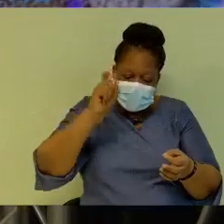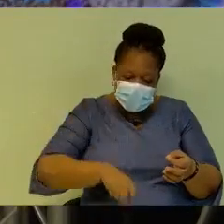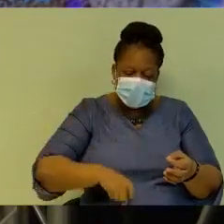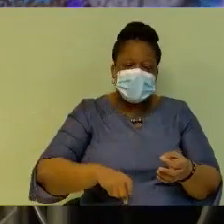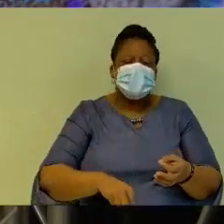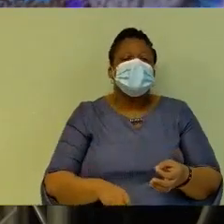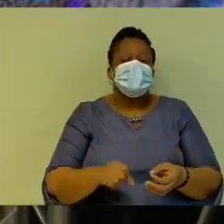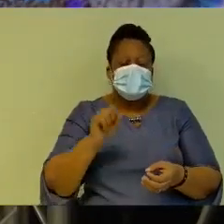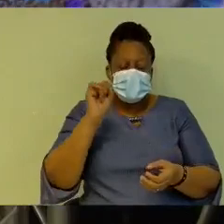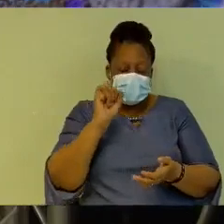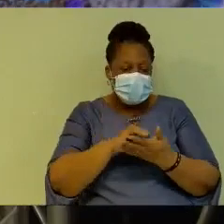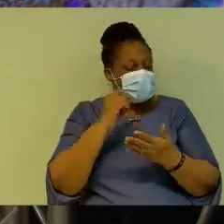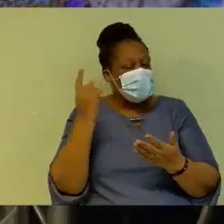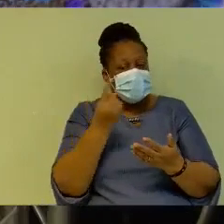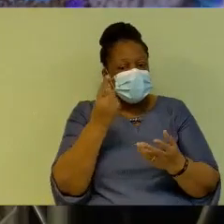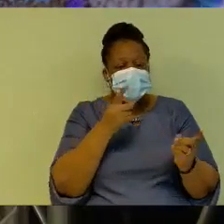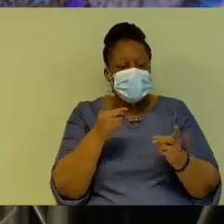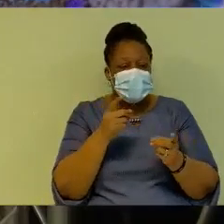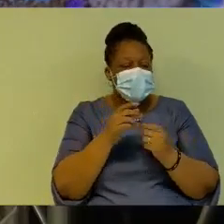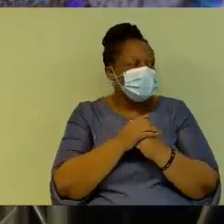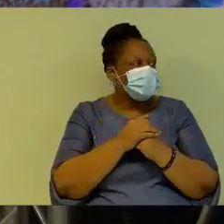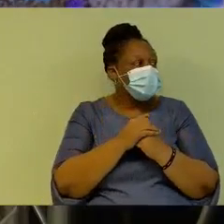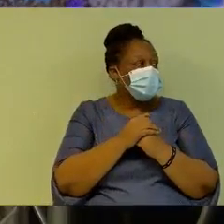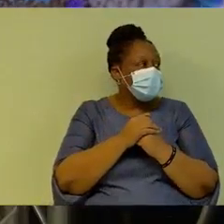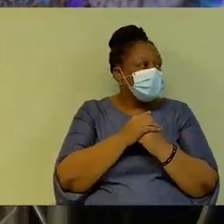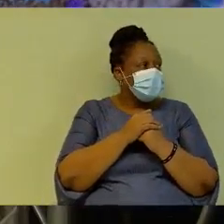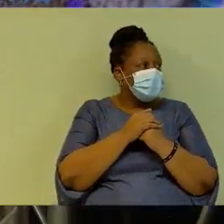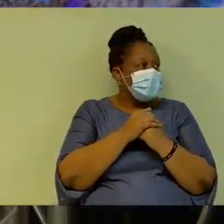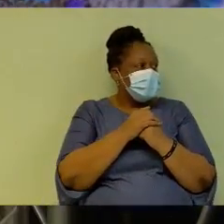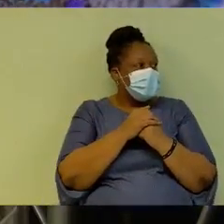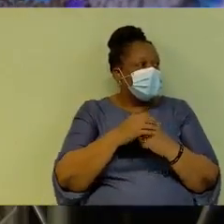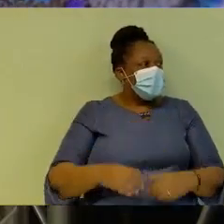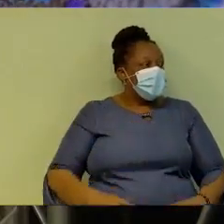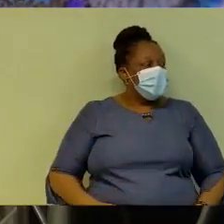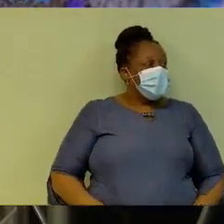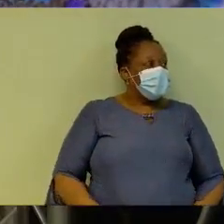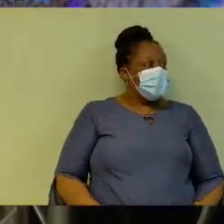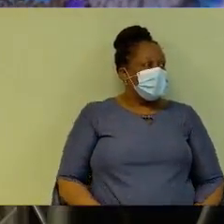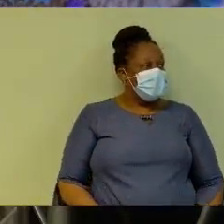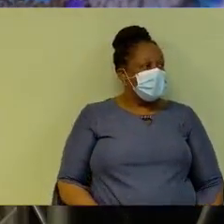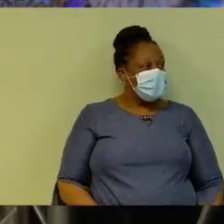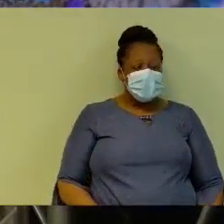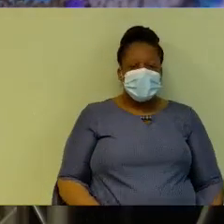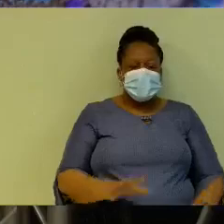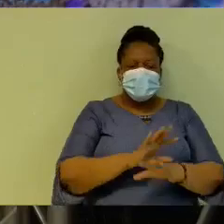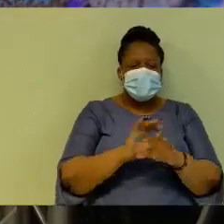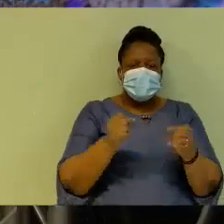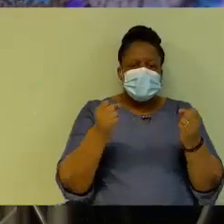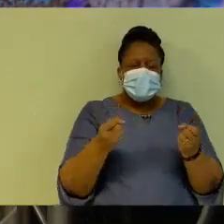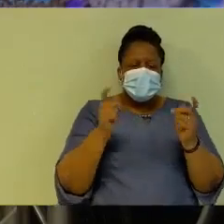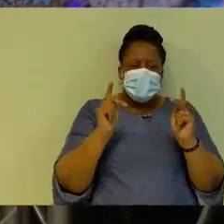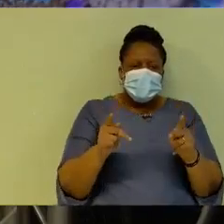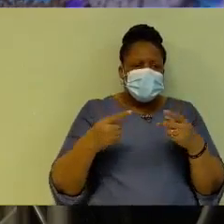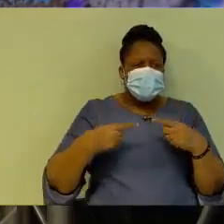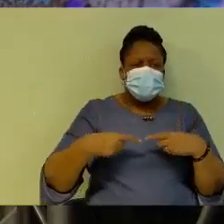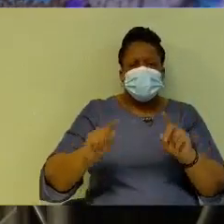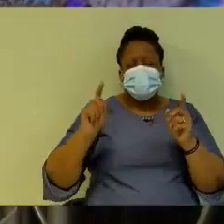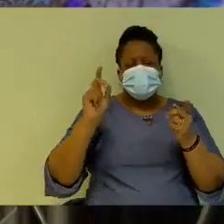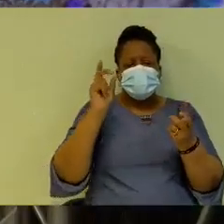did not expect anyone to go to the government dental clinic or even a private clinic to